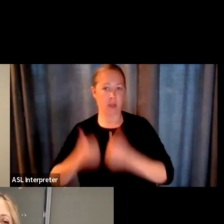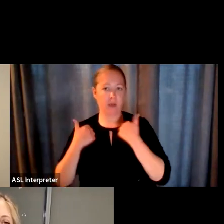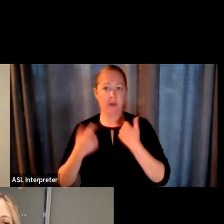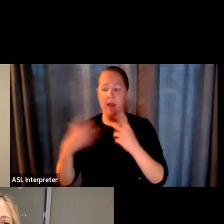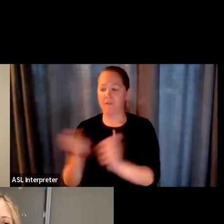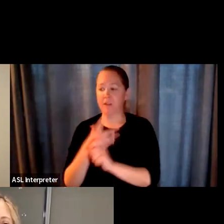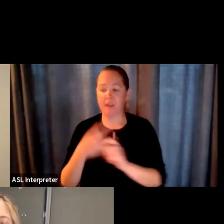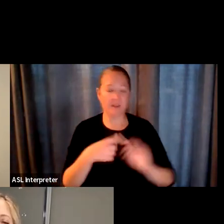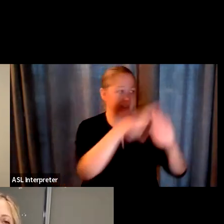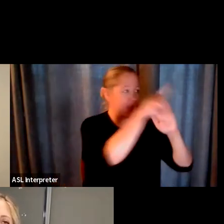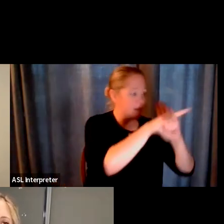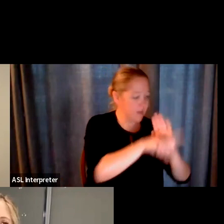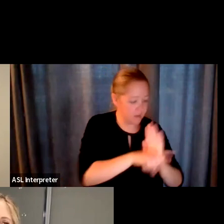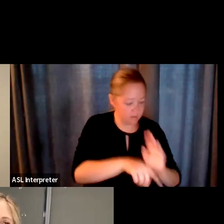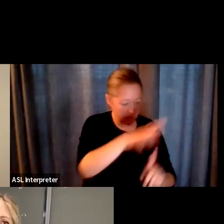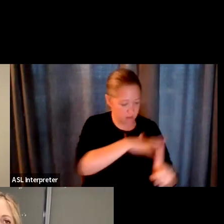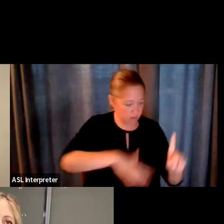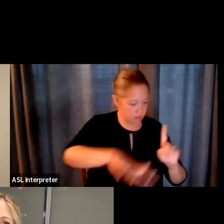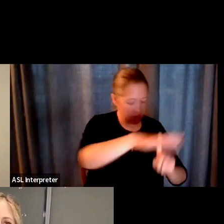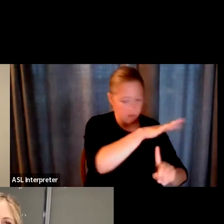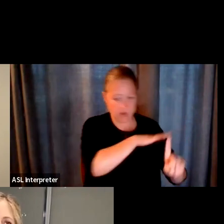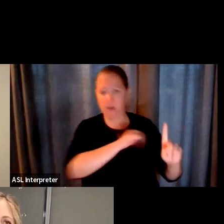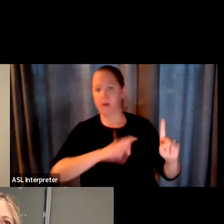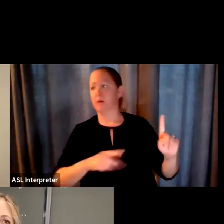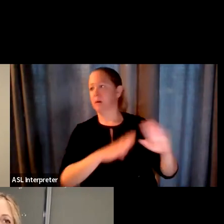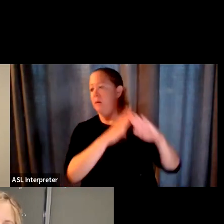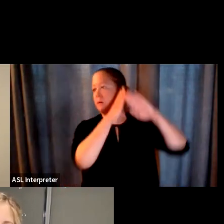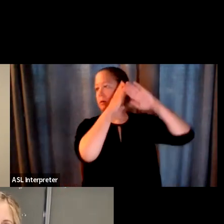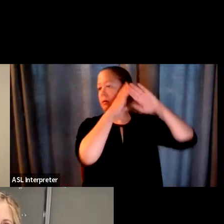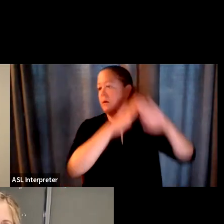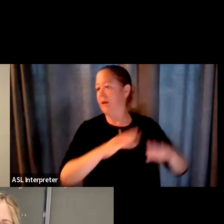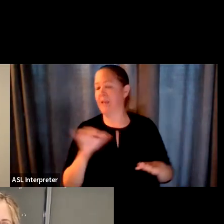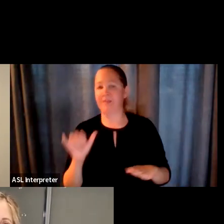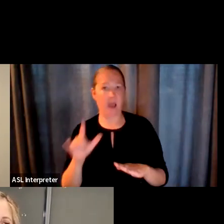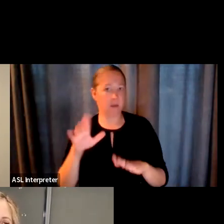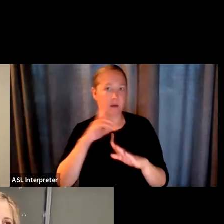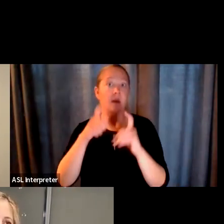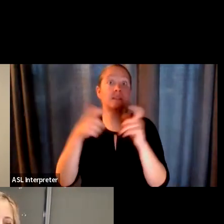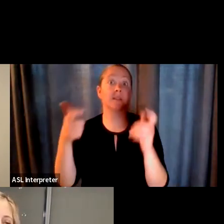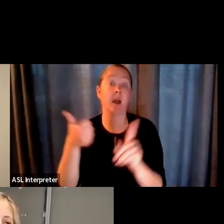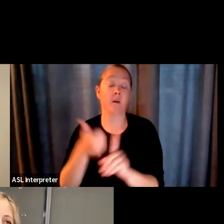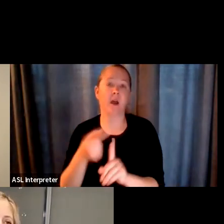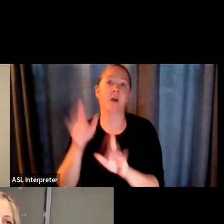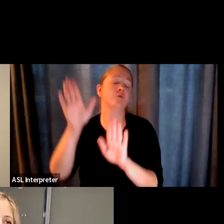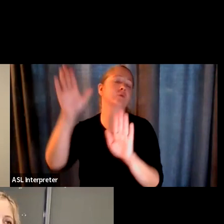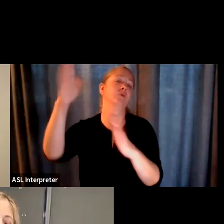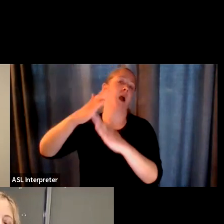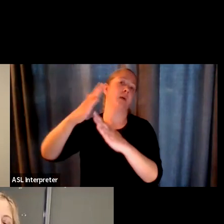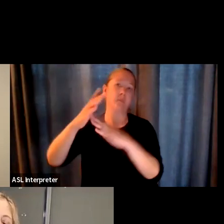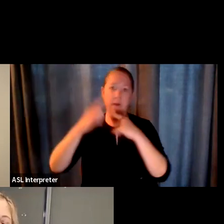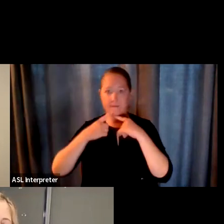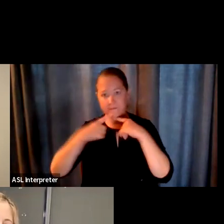bad around us, is itself a marvelous victory. So thanks for being part